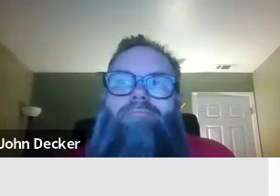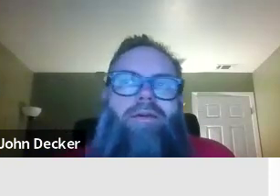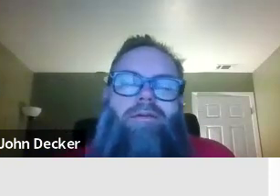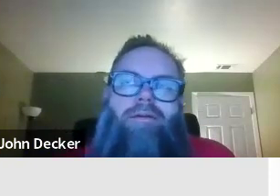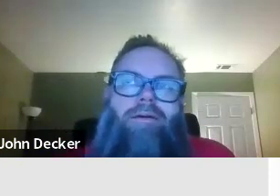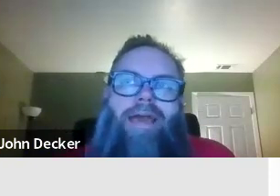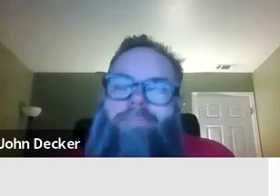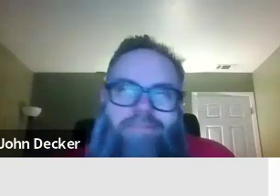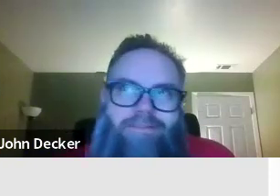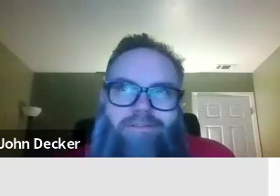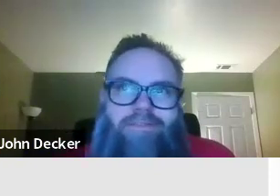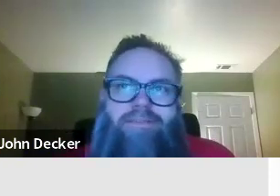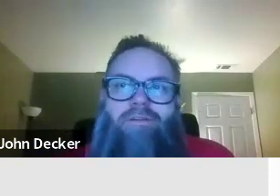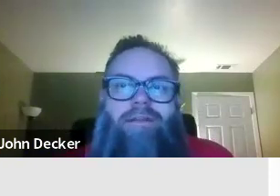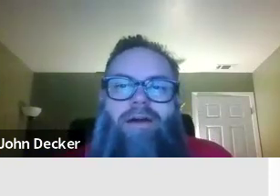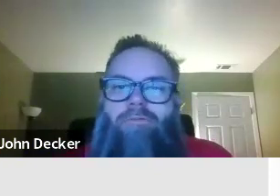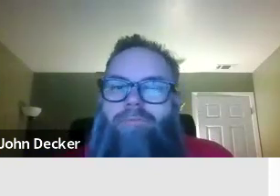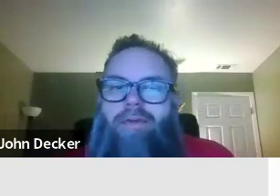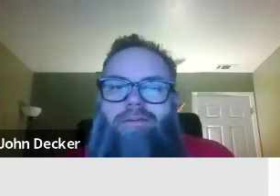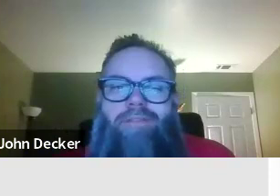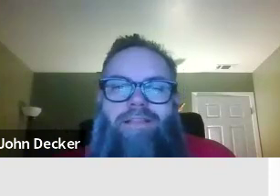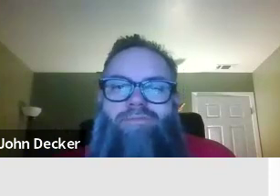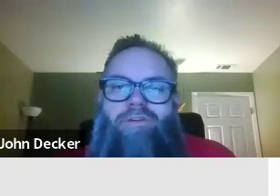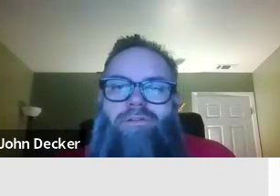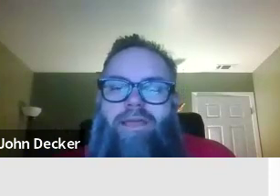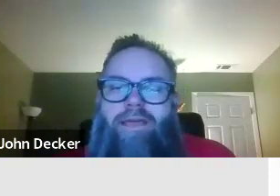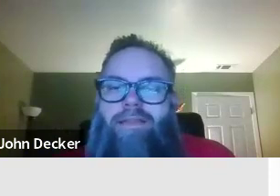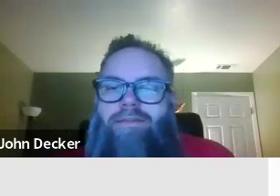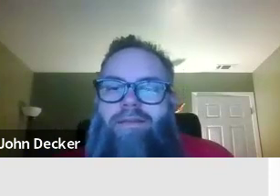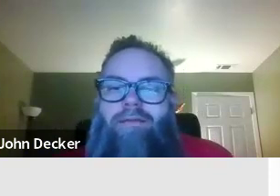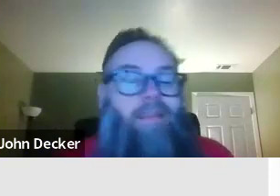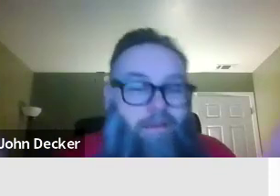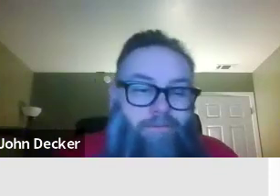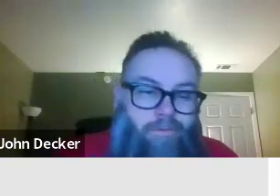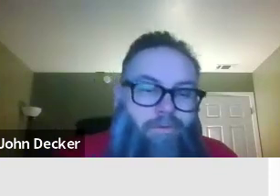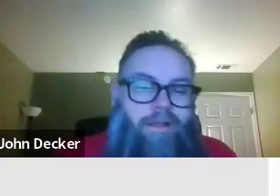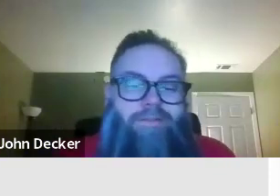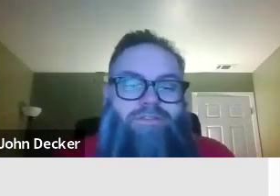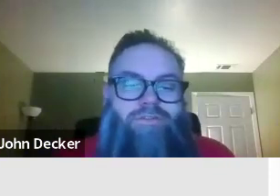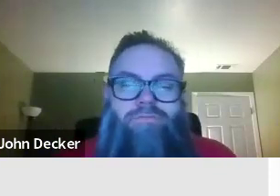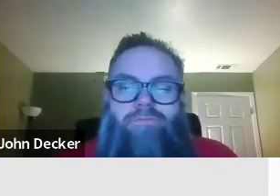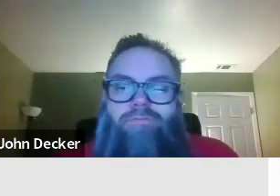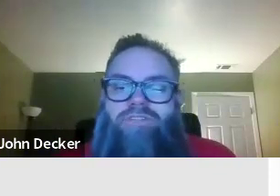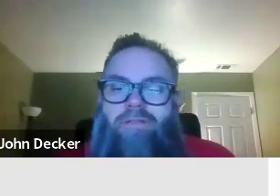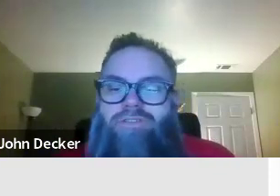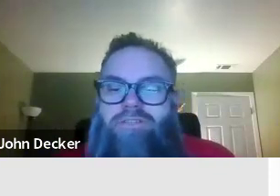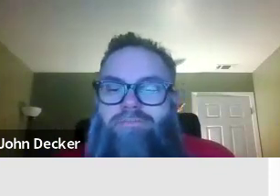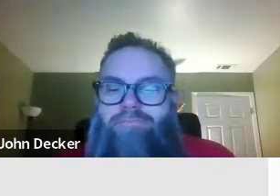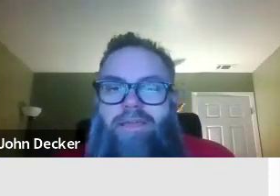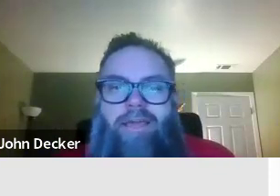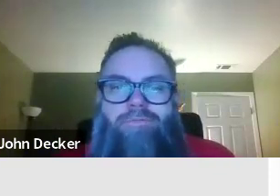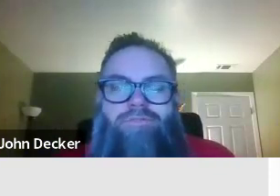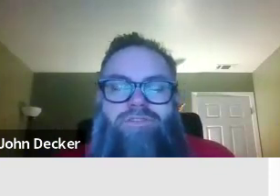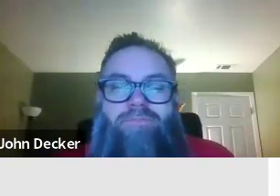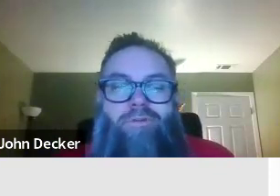had big gaps in services are now being completely filled, and many of you are running into